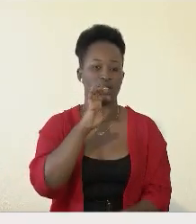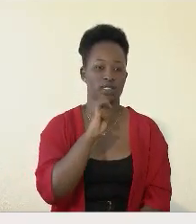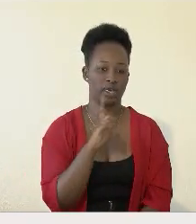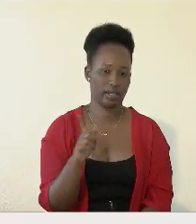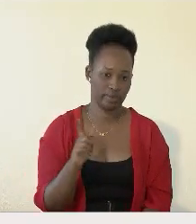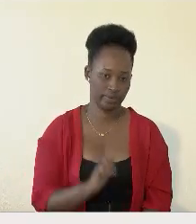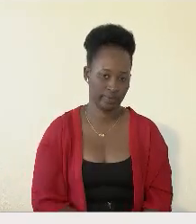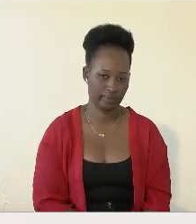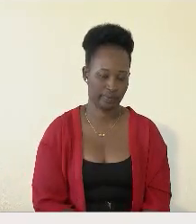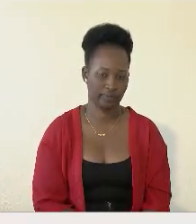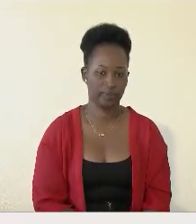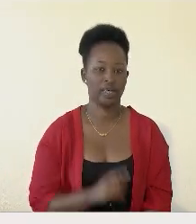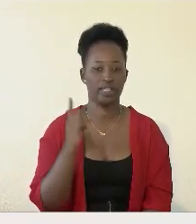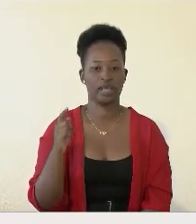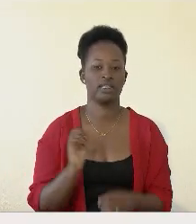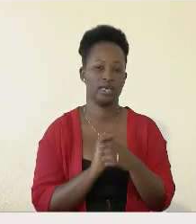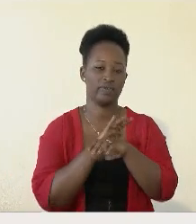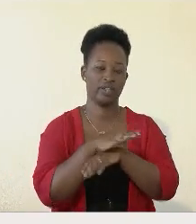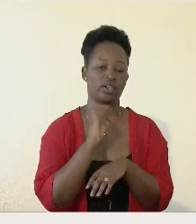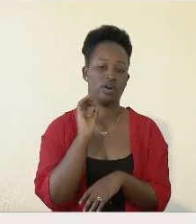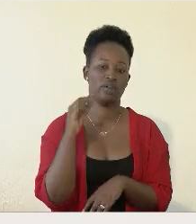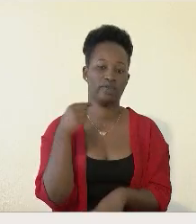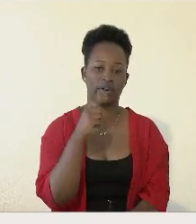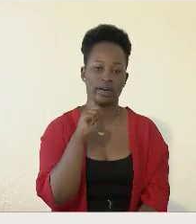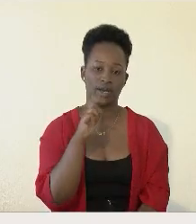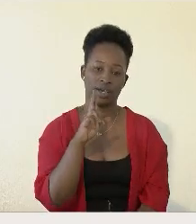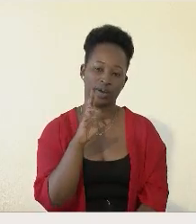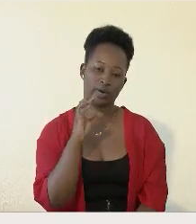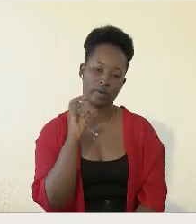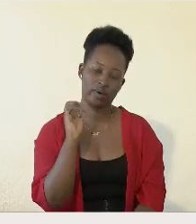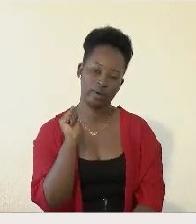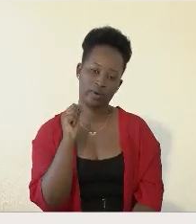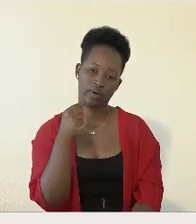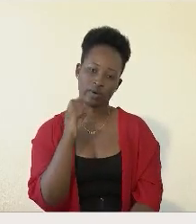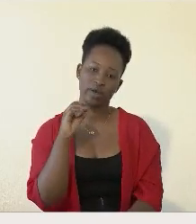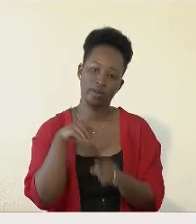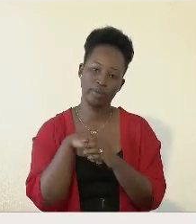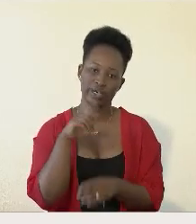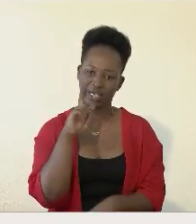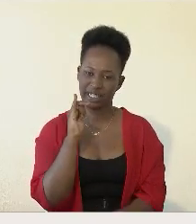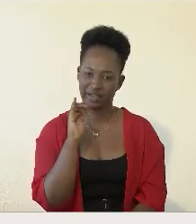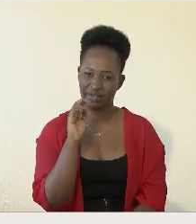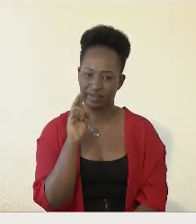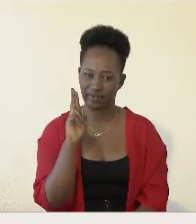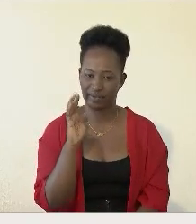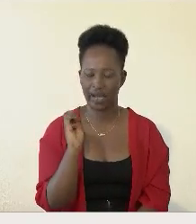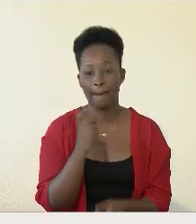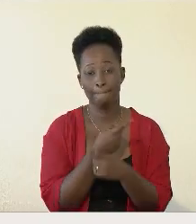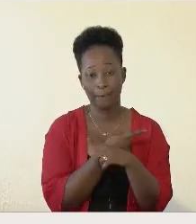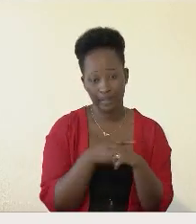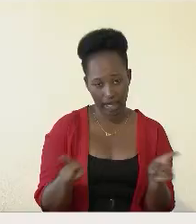So that's the effect of glycagon on the liver is opposite of the insulin. So